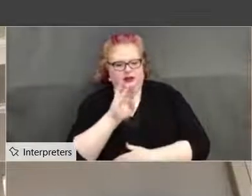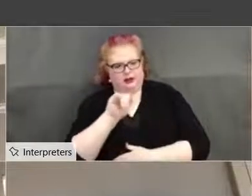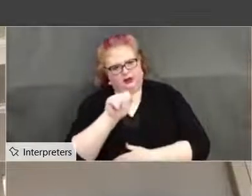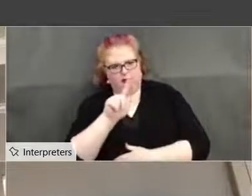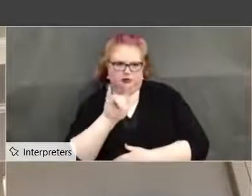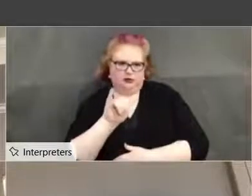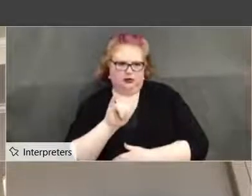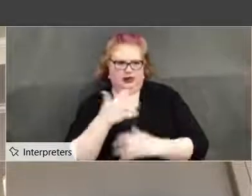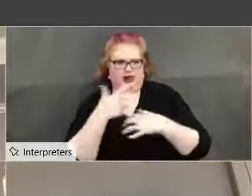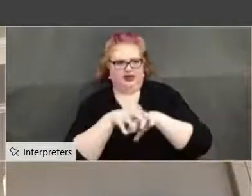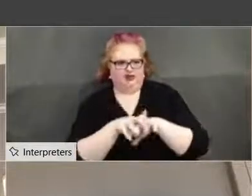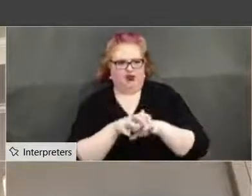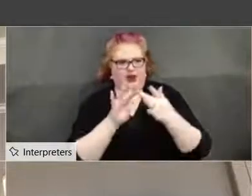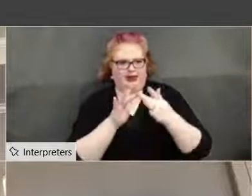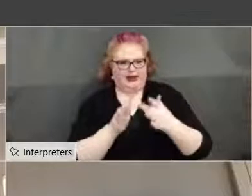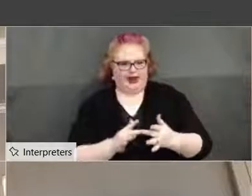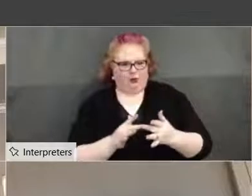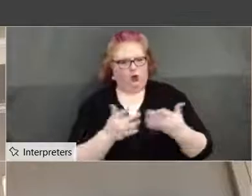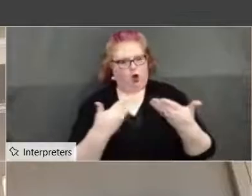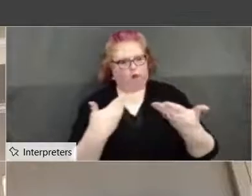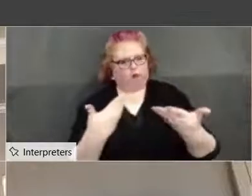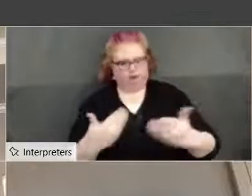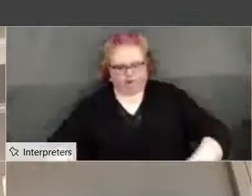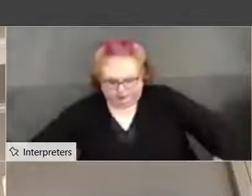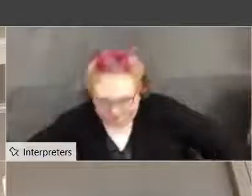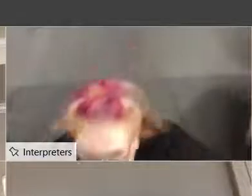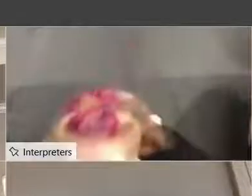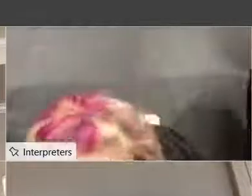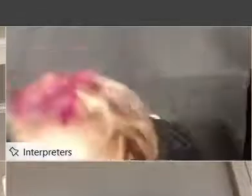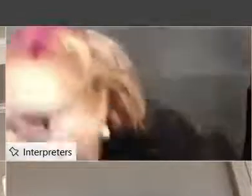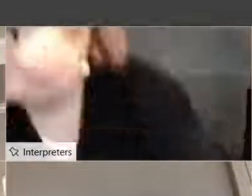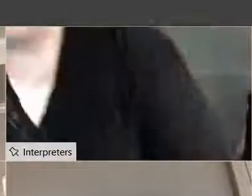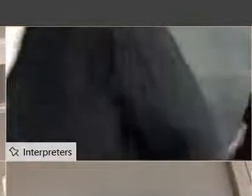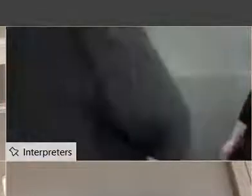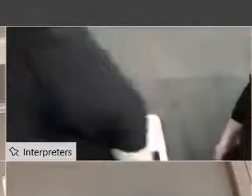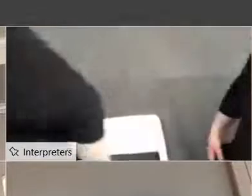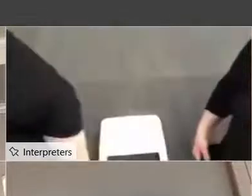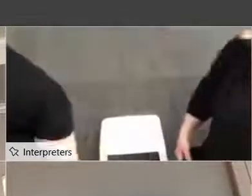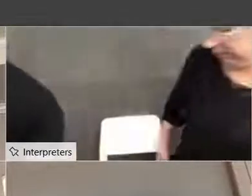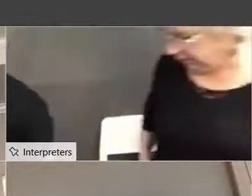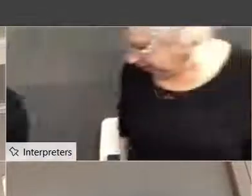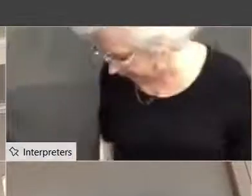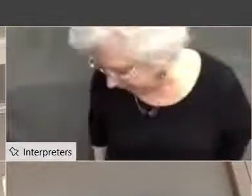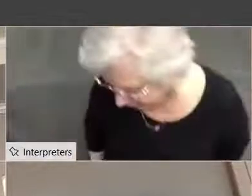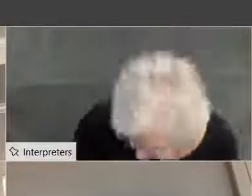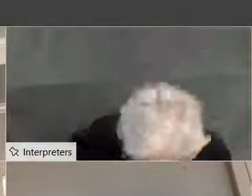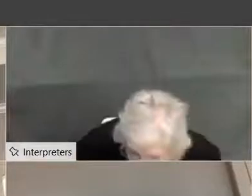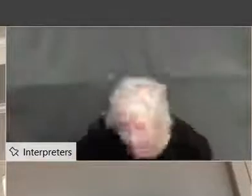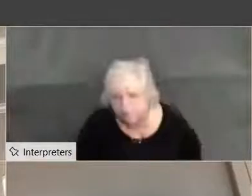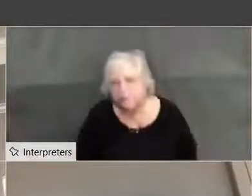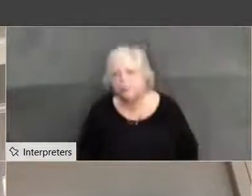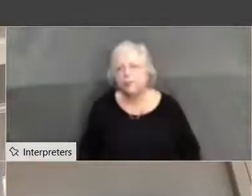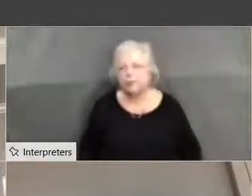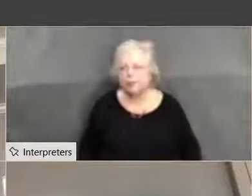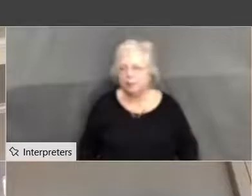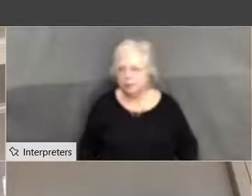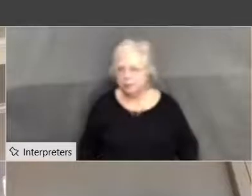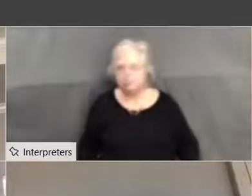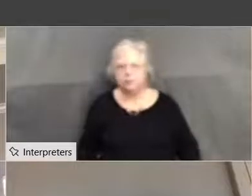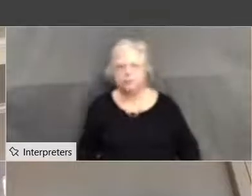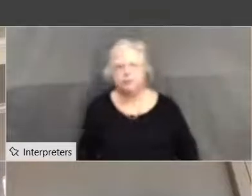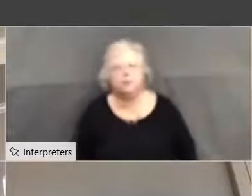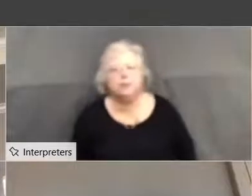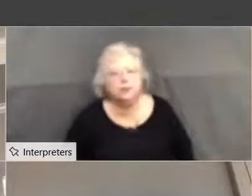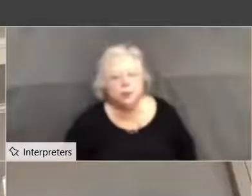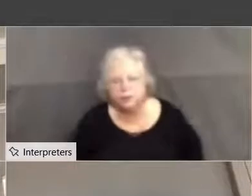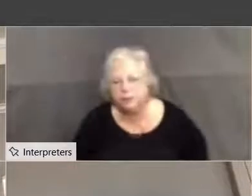question from Vice Mayor Wyrick. Yes, it is. Thank you. Vice Mayor Wyrick, Under a self-funded plan,